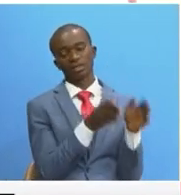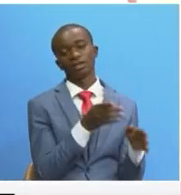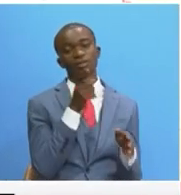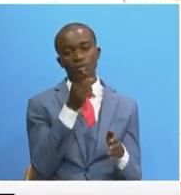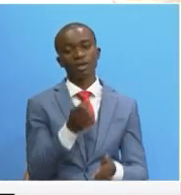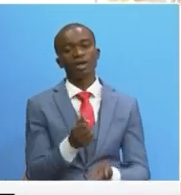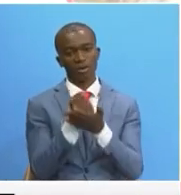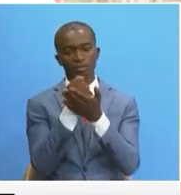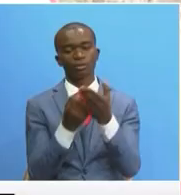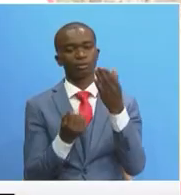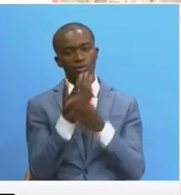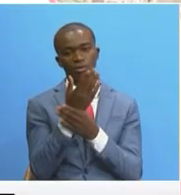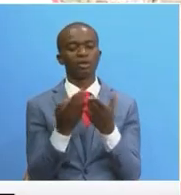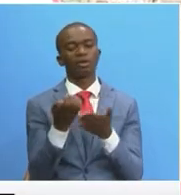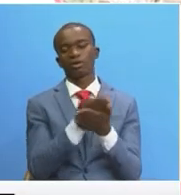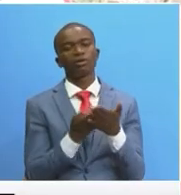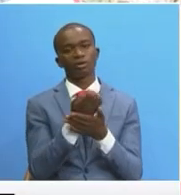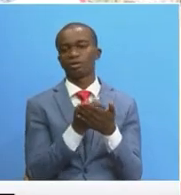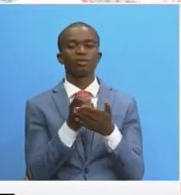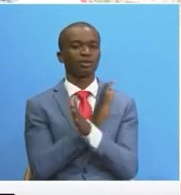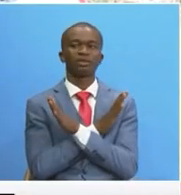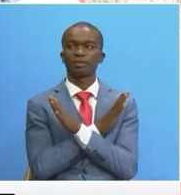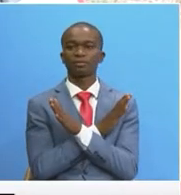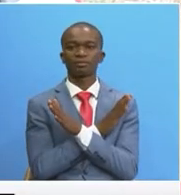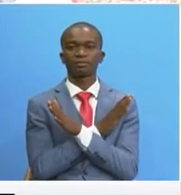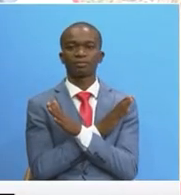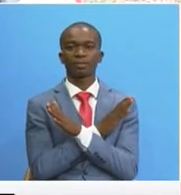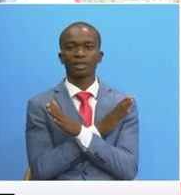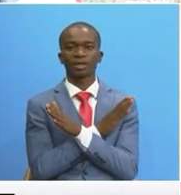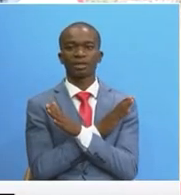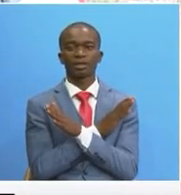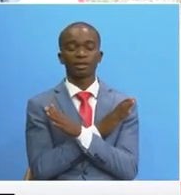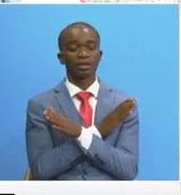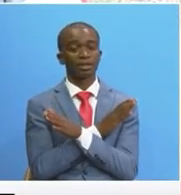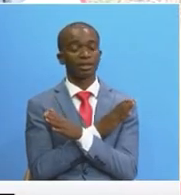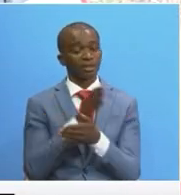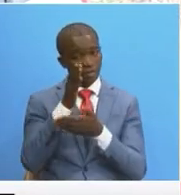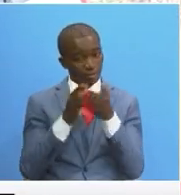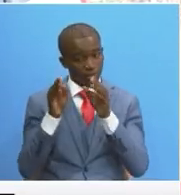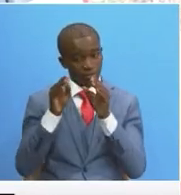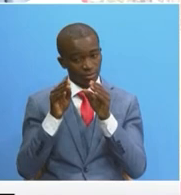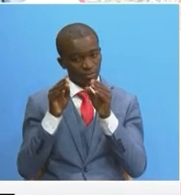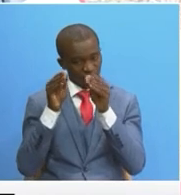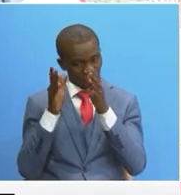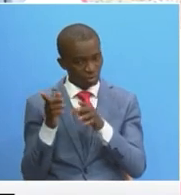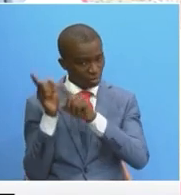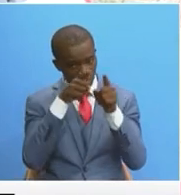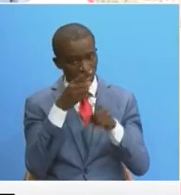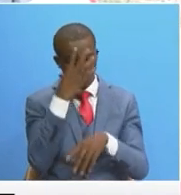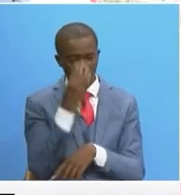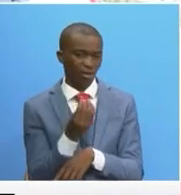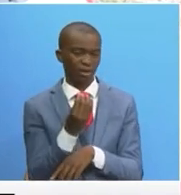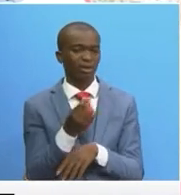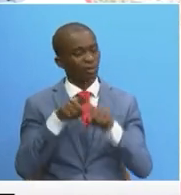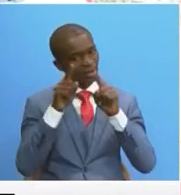you produce as teachers. I know others, those that have gone to sleep, they remain there. But the sharp ones, you manage to produce a